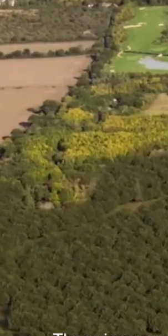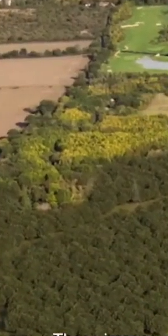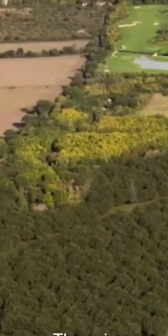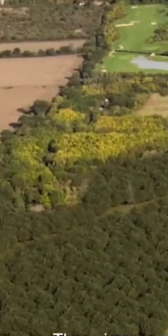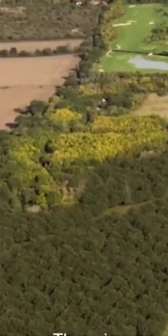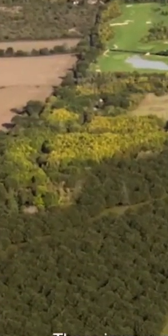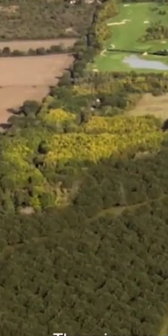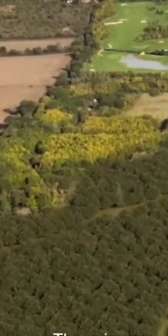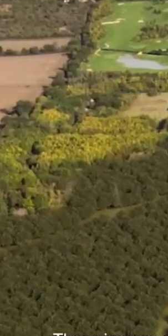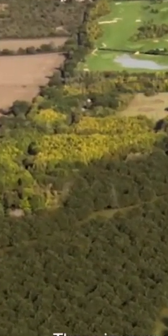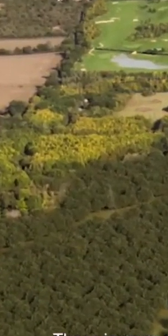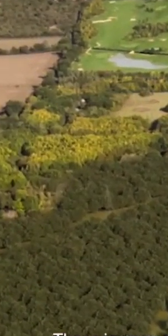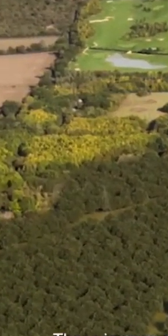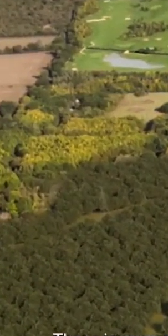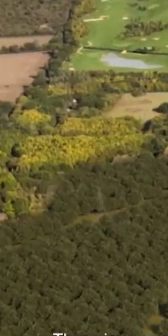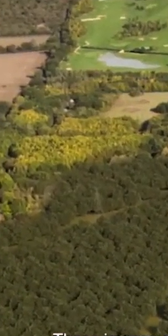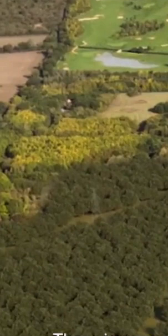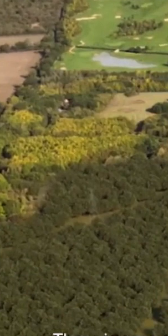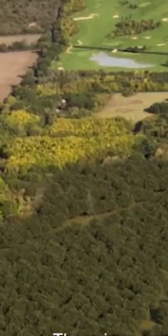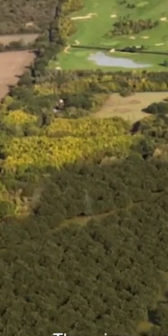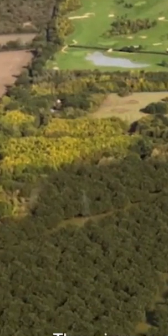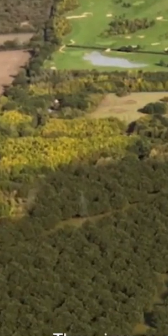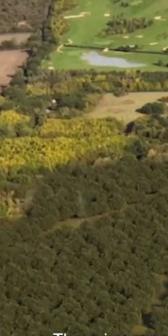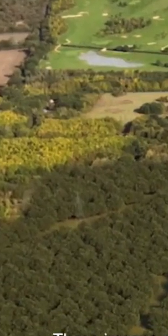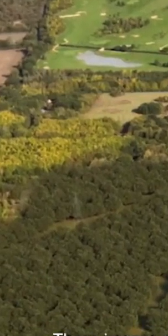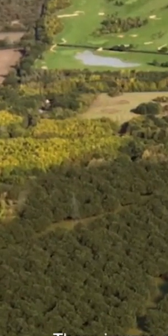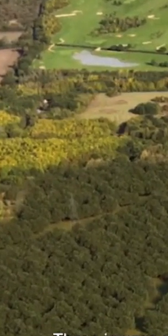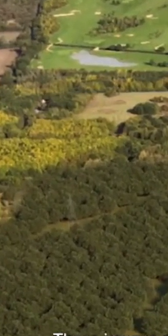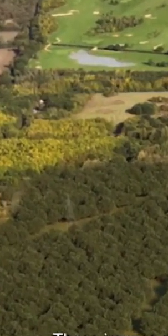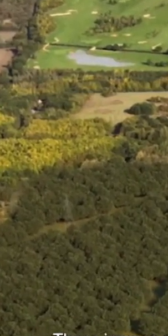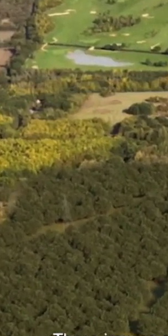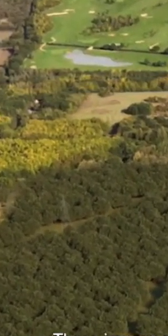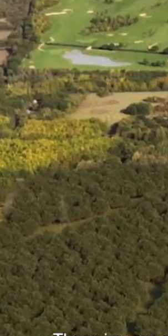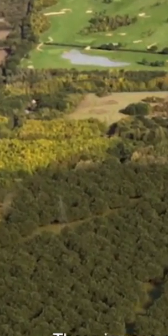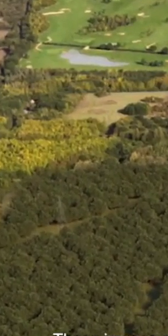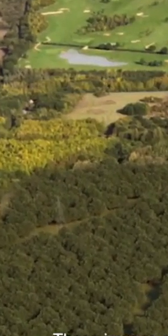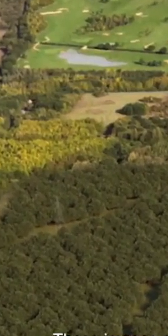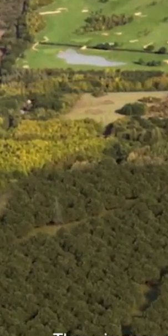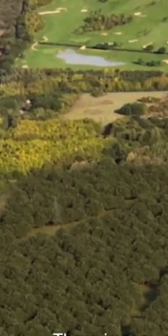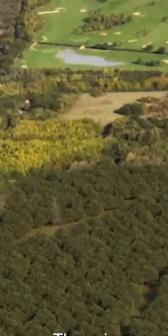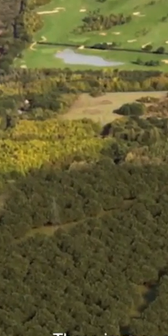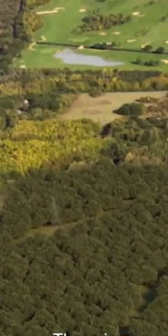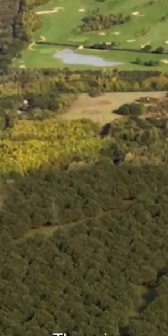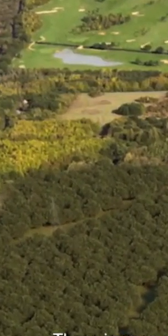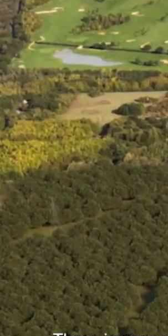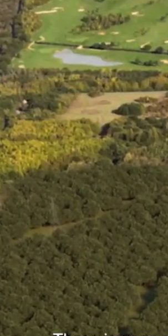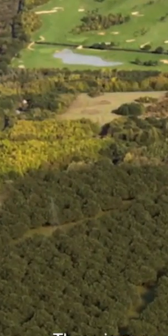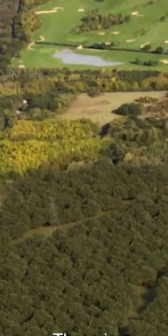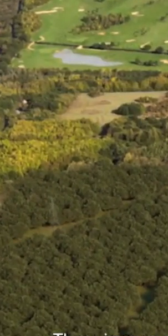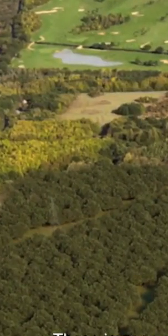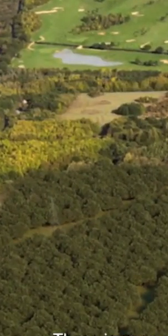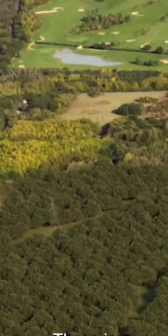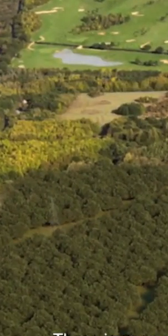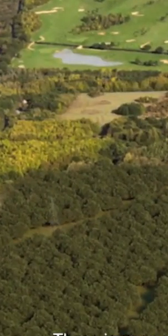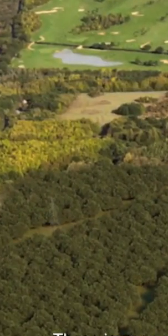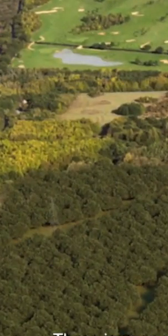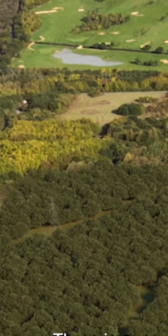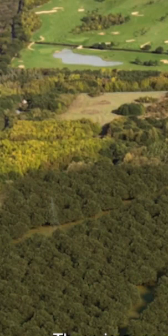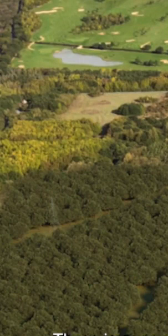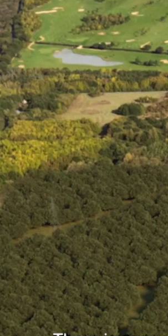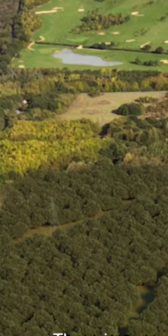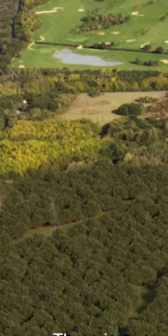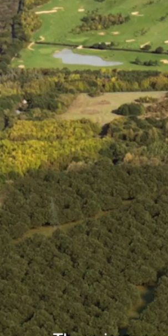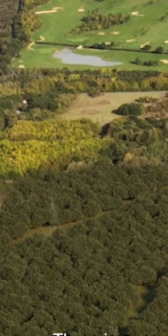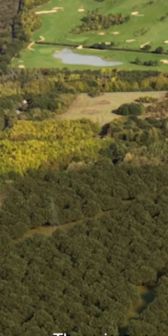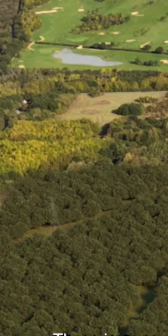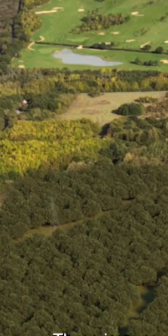a new maintenance access track and a multi-utilities diversion. We've located these within the same area to limit the